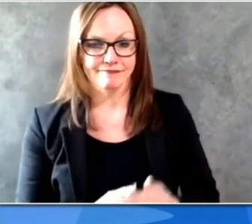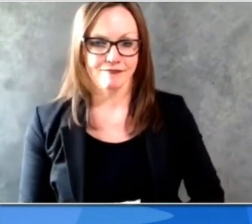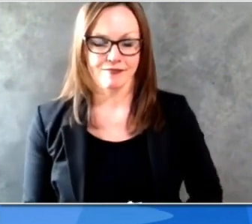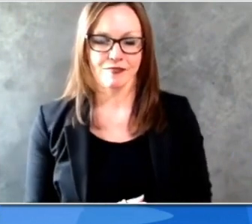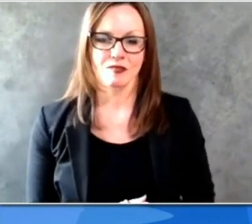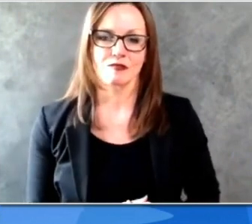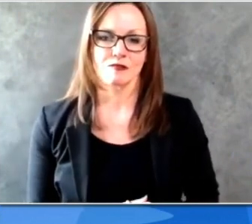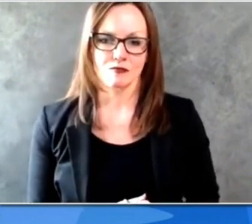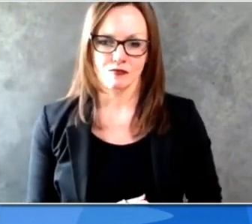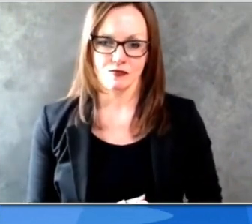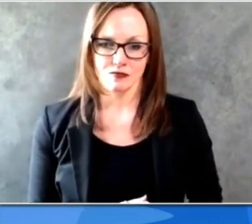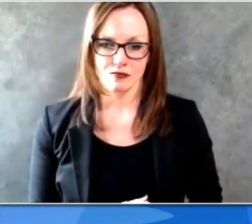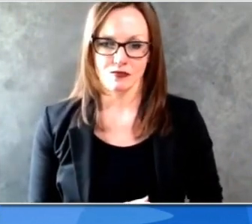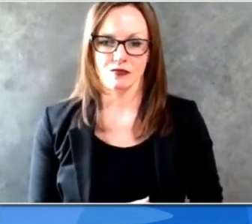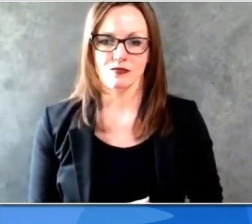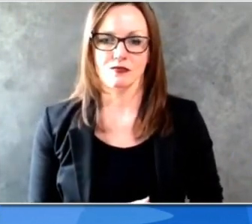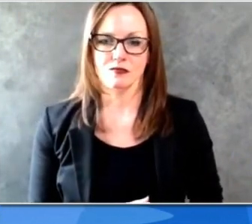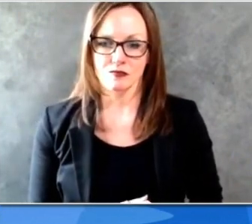now?